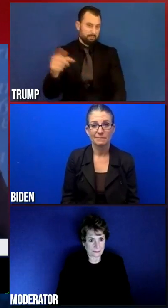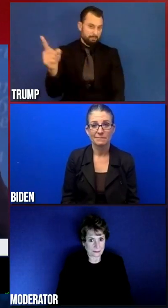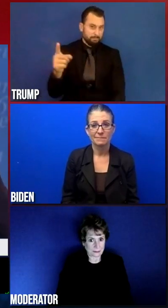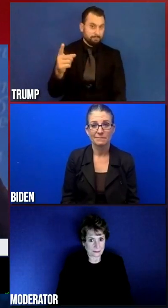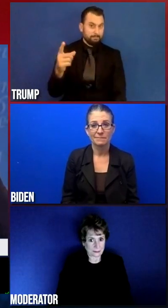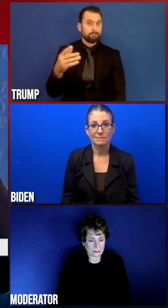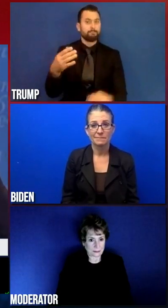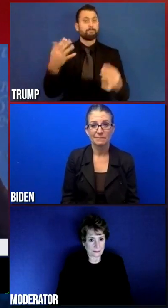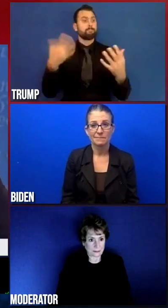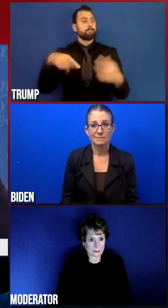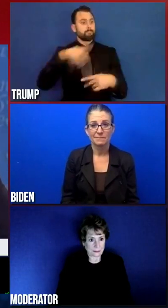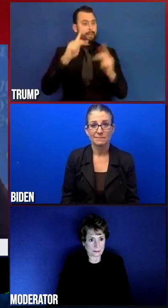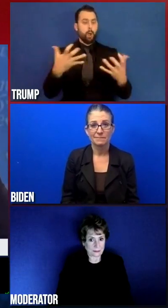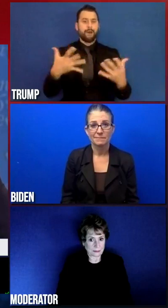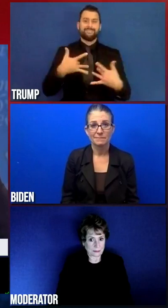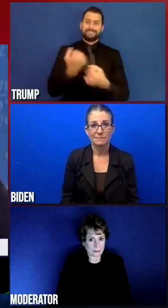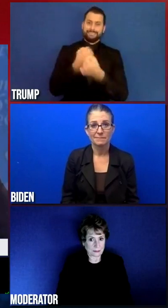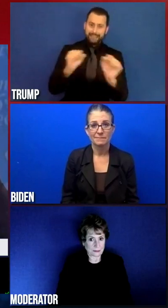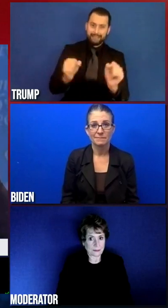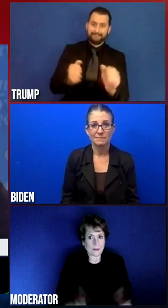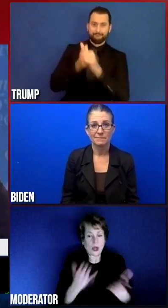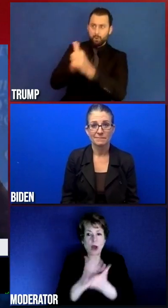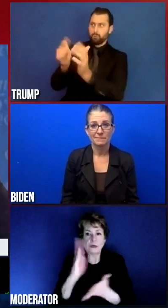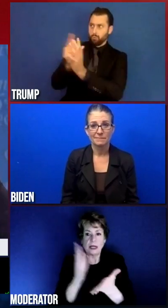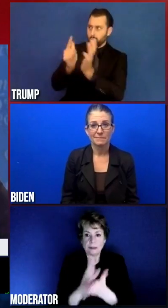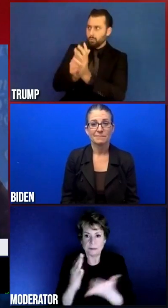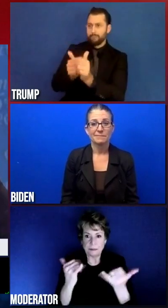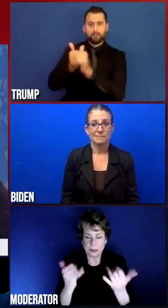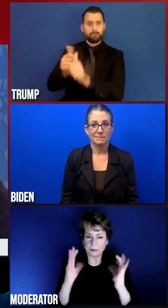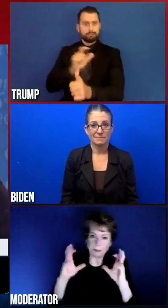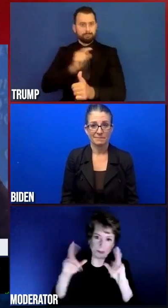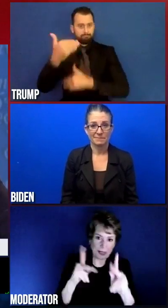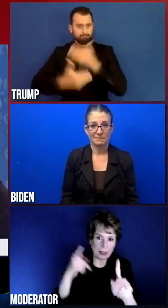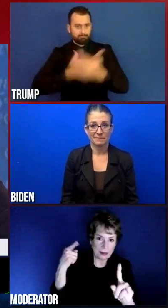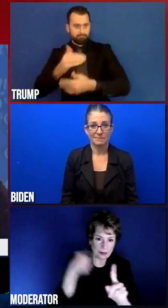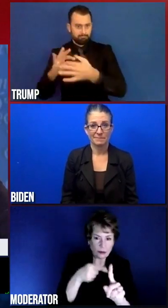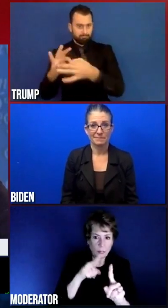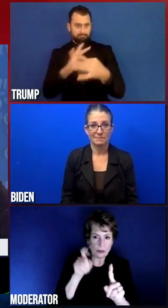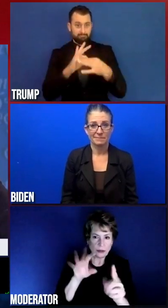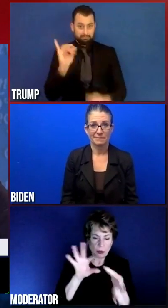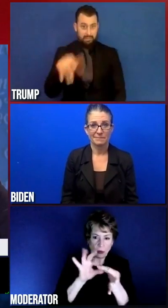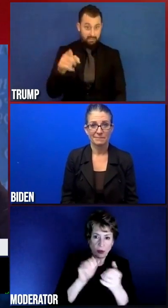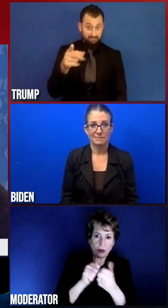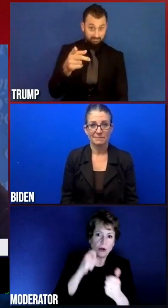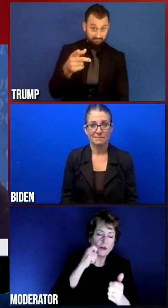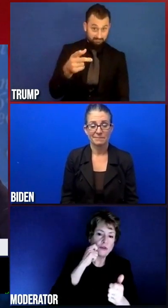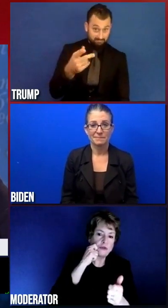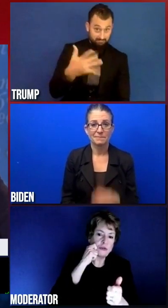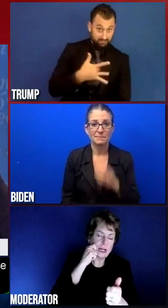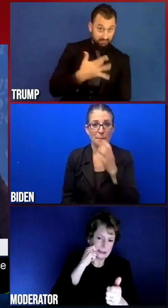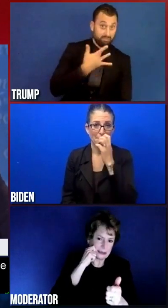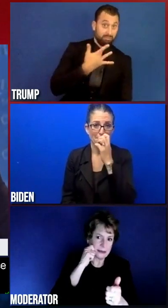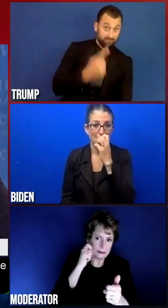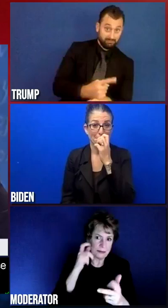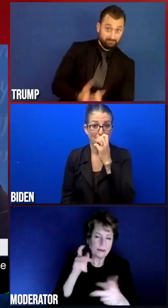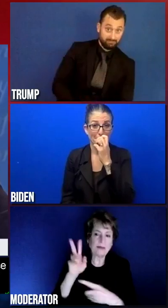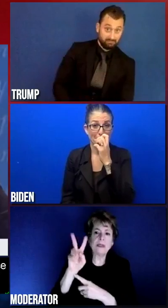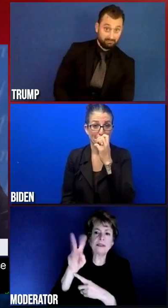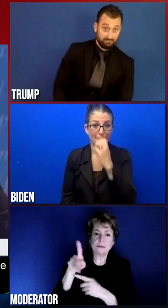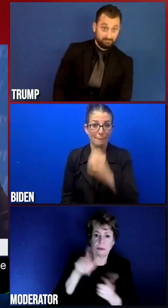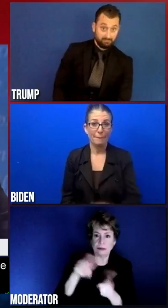I want to return to the question of race. Vice President Biden, after the grand jury in the Breonna Taylor